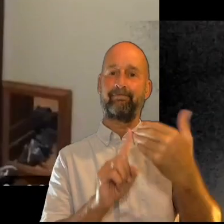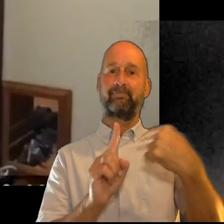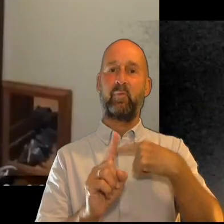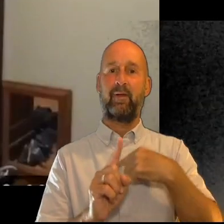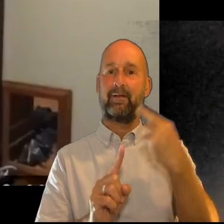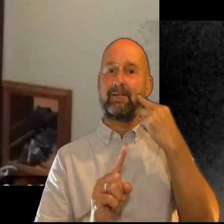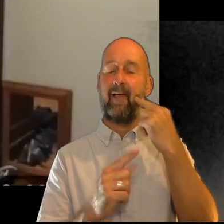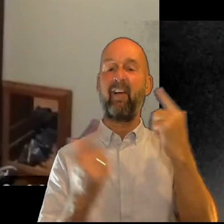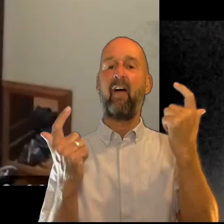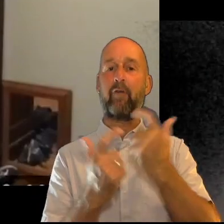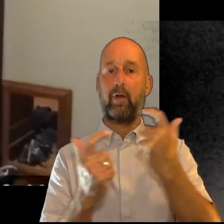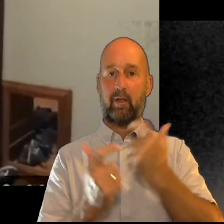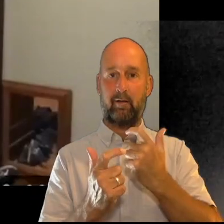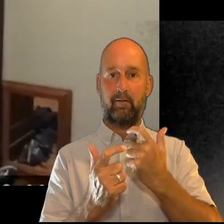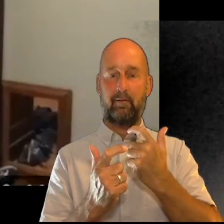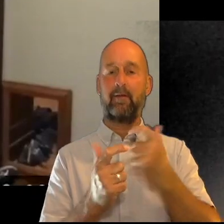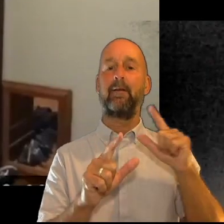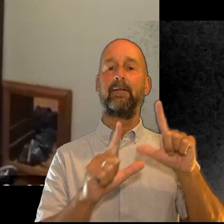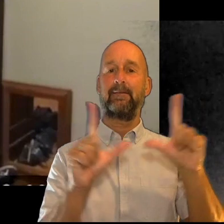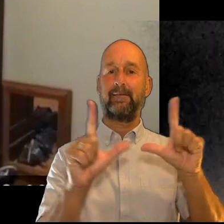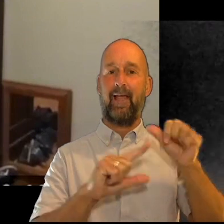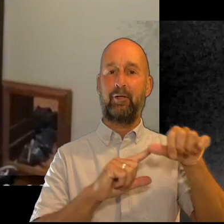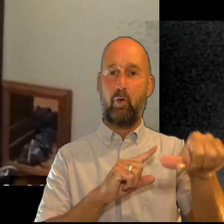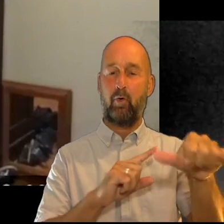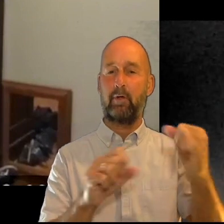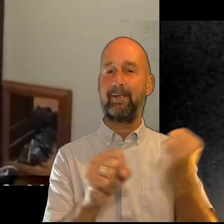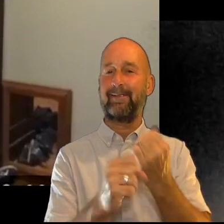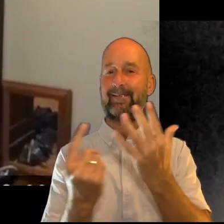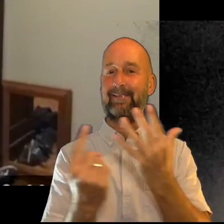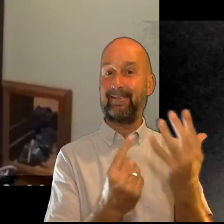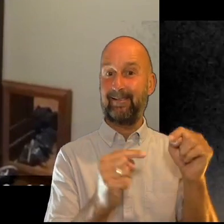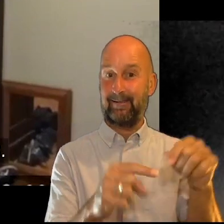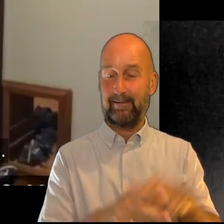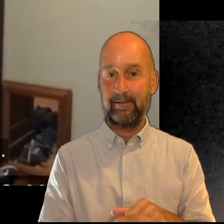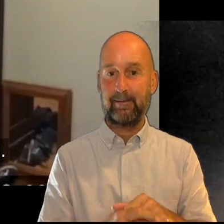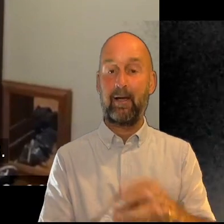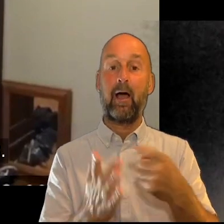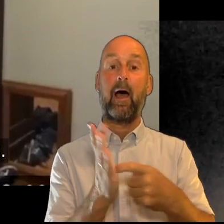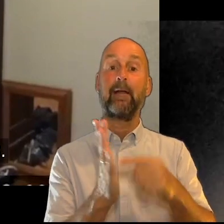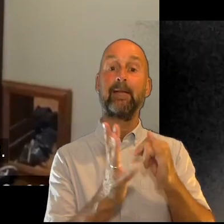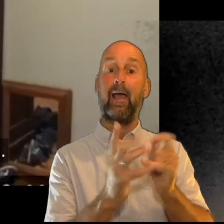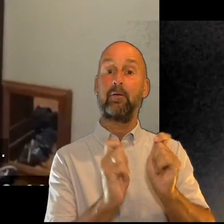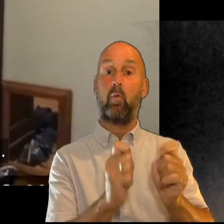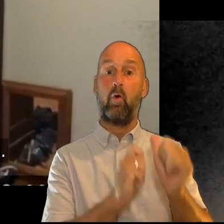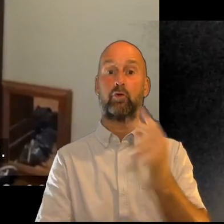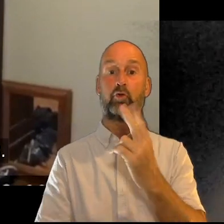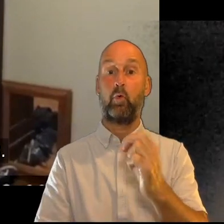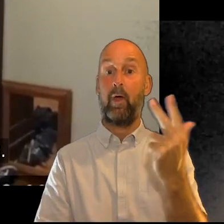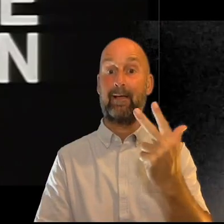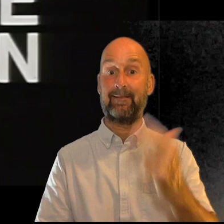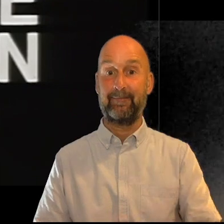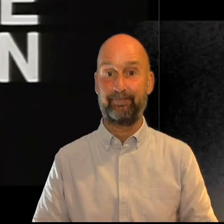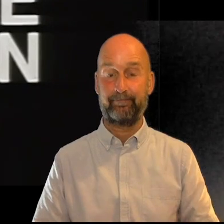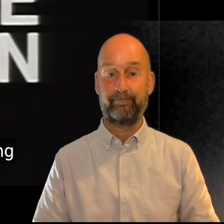writing Deaf Funny, which is a sketch show which I made 6 episodes of, and that won an RTS award in